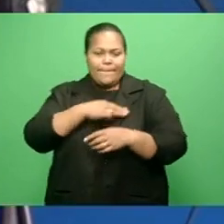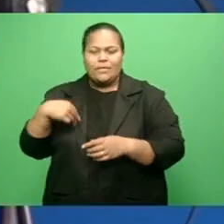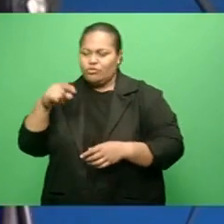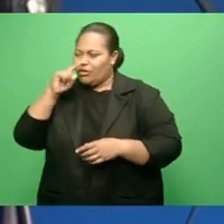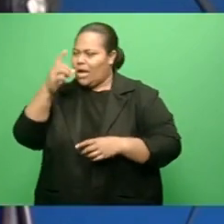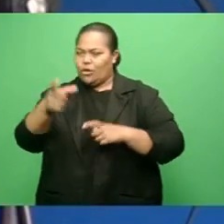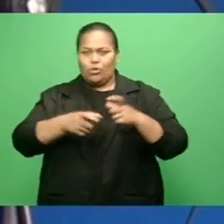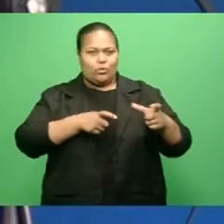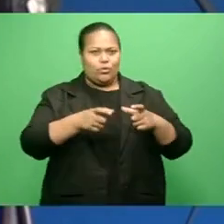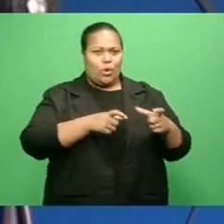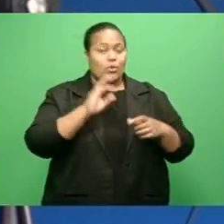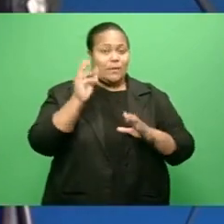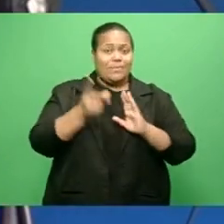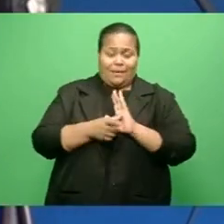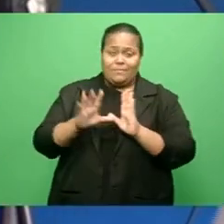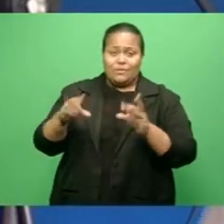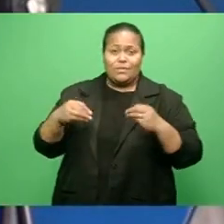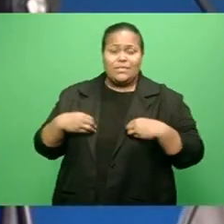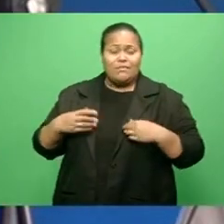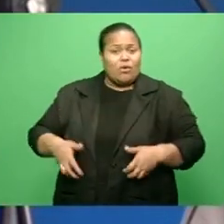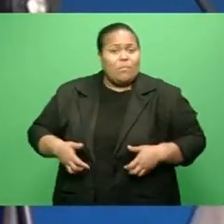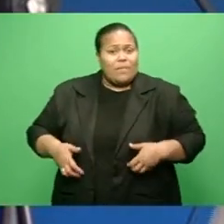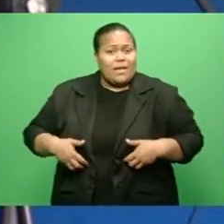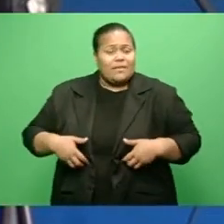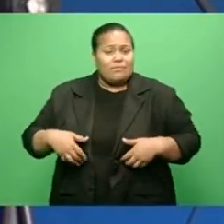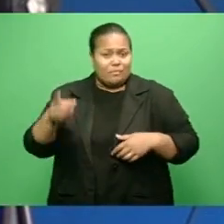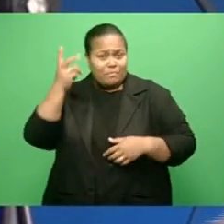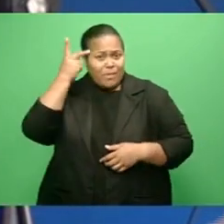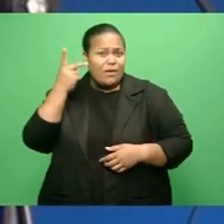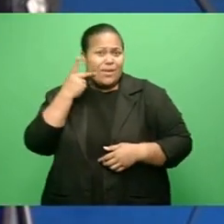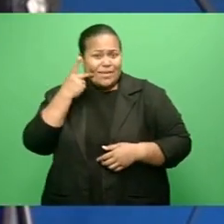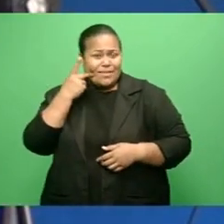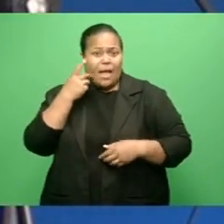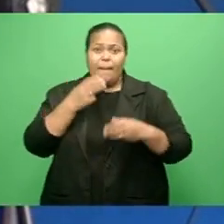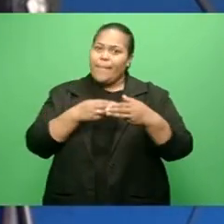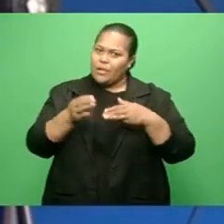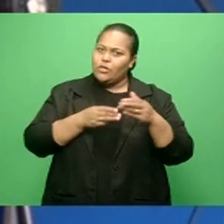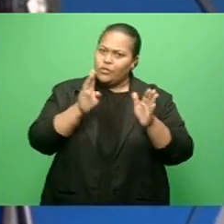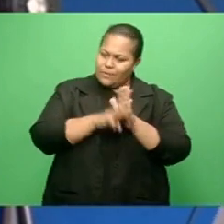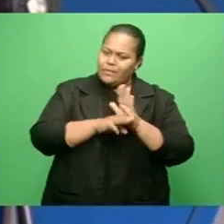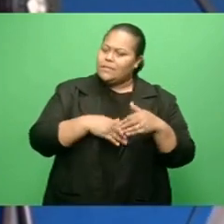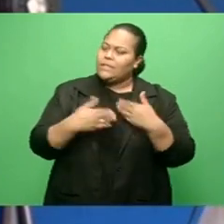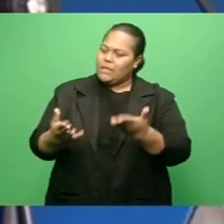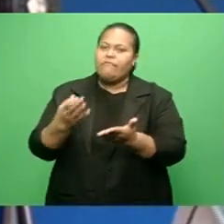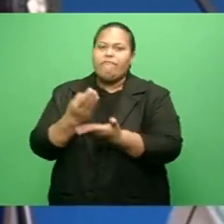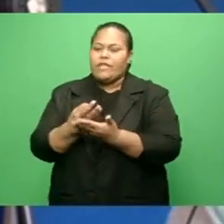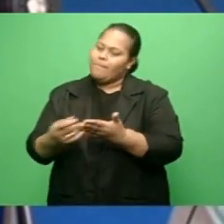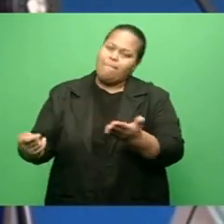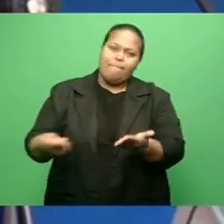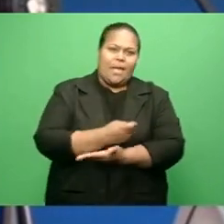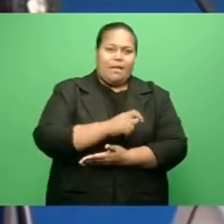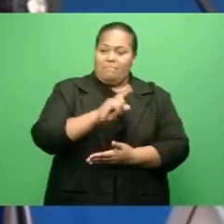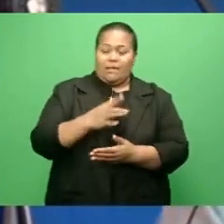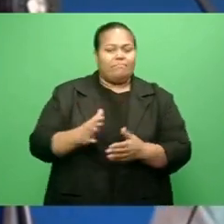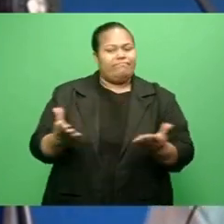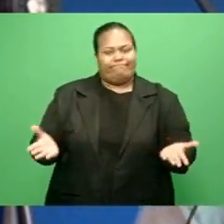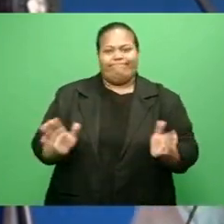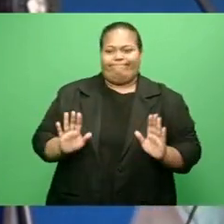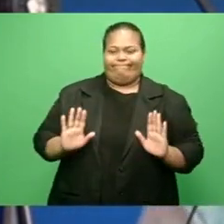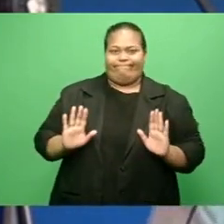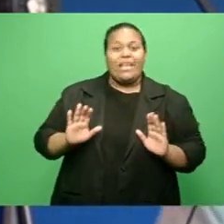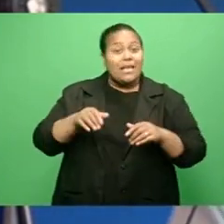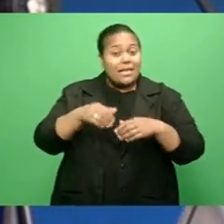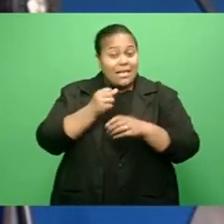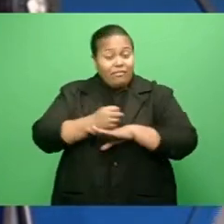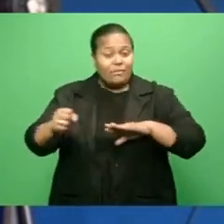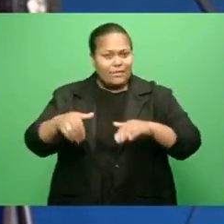Sometimes we receive complaints from parents or the managements are levying a PTA, but that's between the management and the parents. We have no say in that. If you